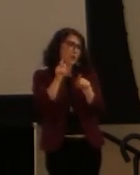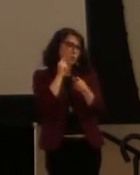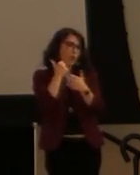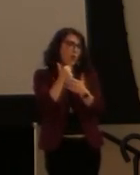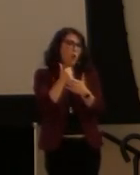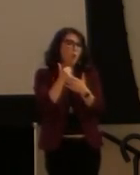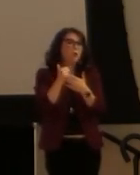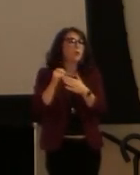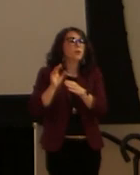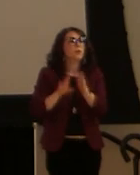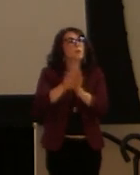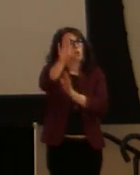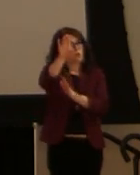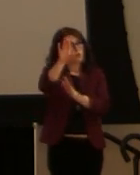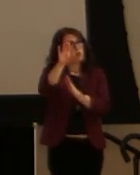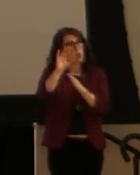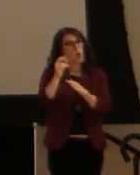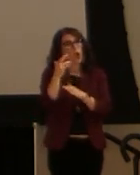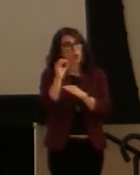equity.